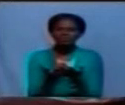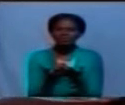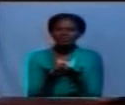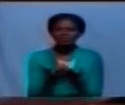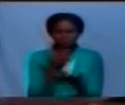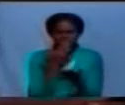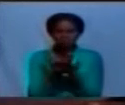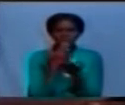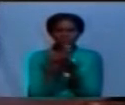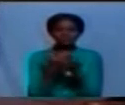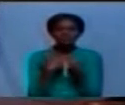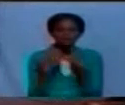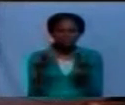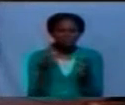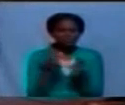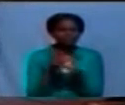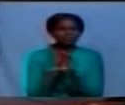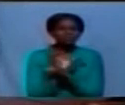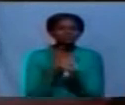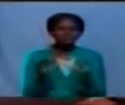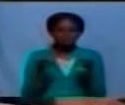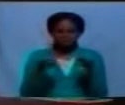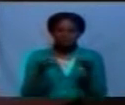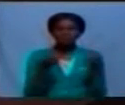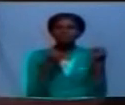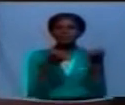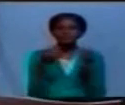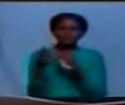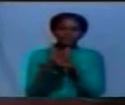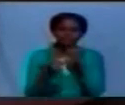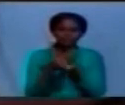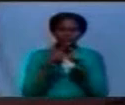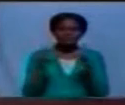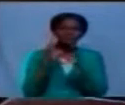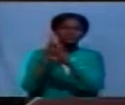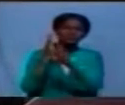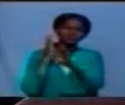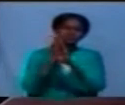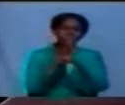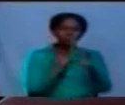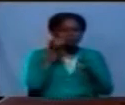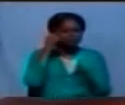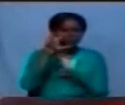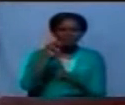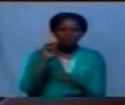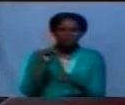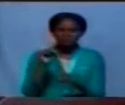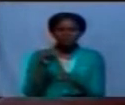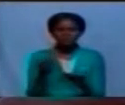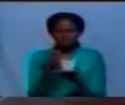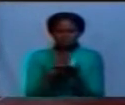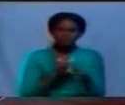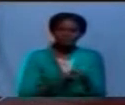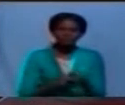very good on the Zambian front. So many banks, you have to queue for not less than 30 minutes. First of all,